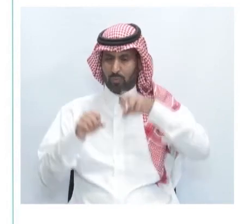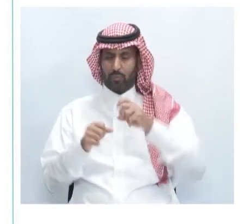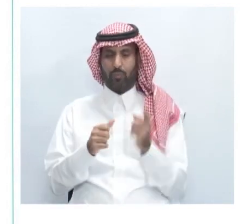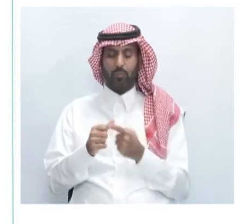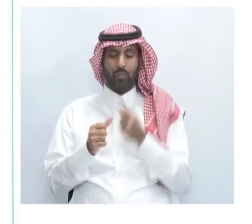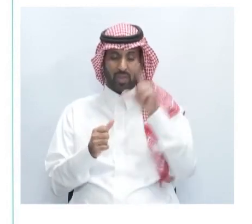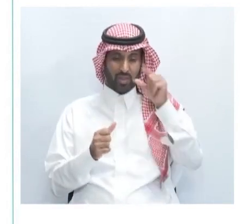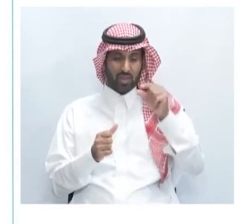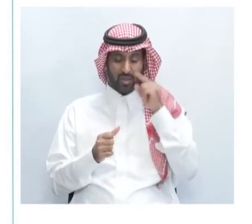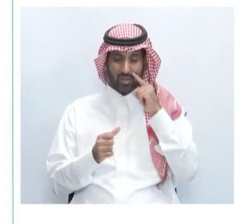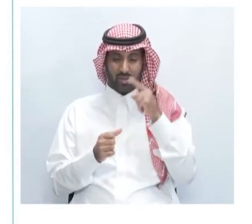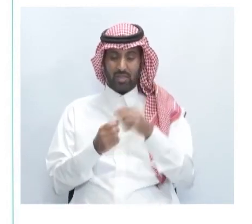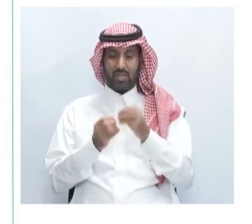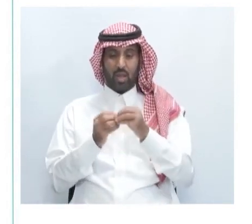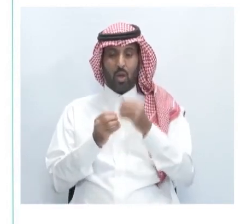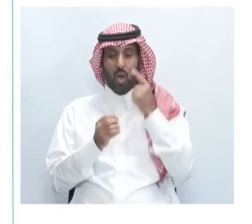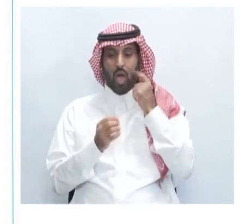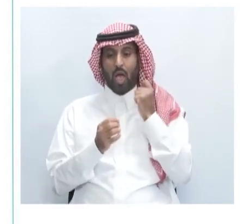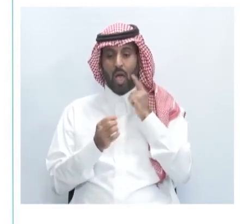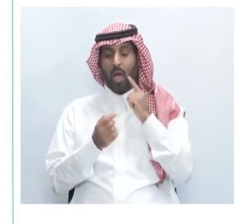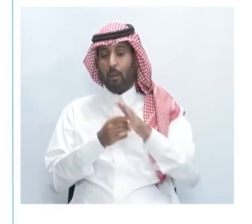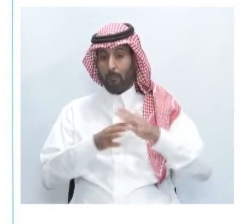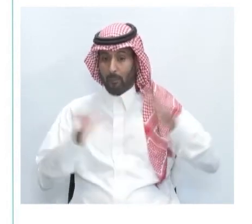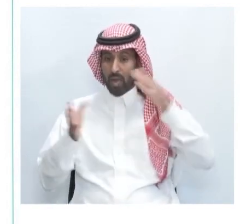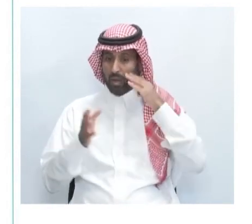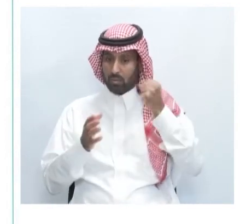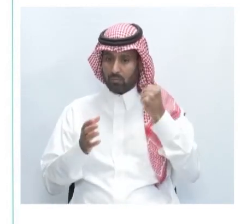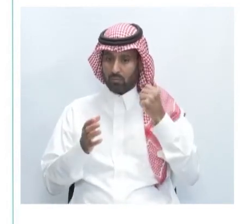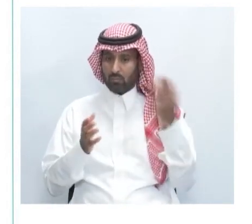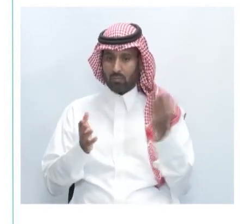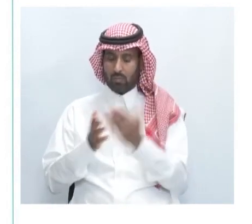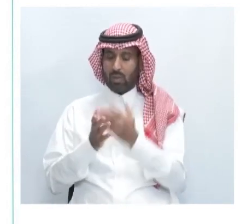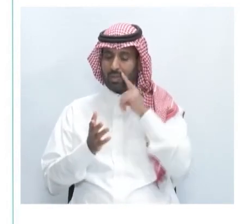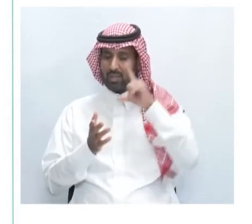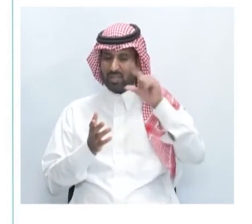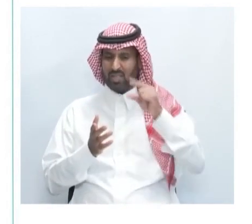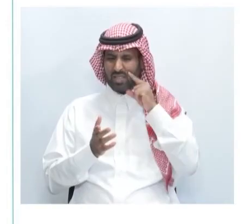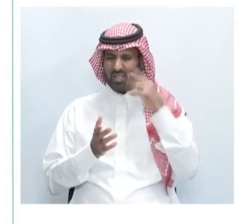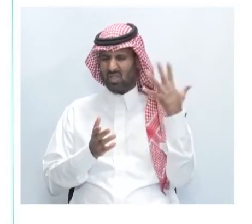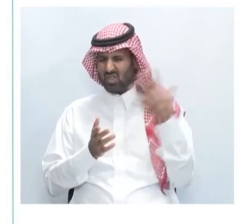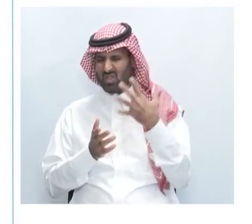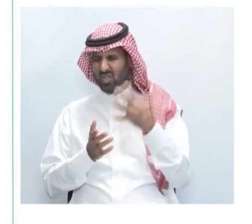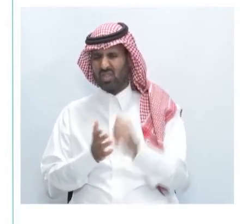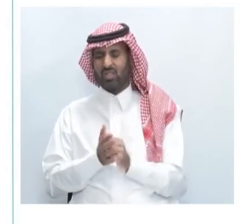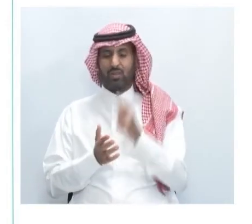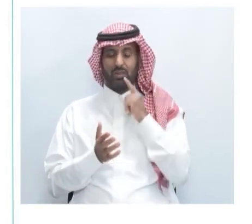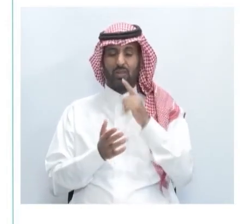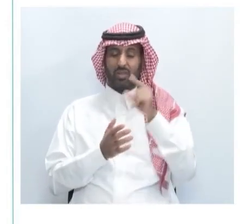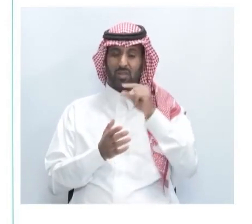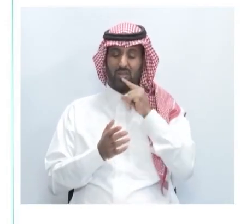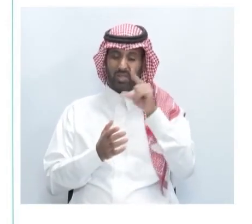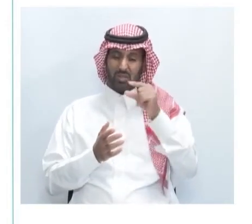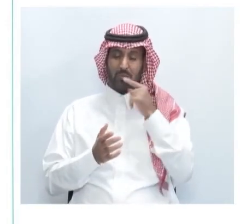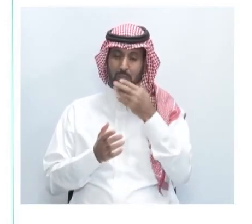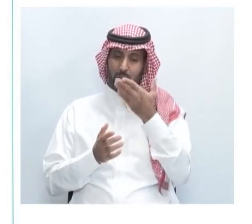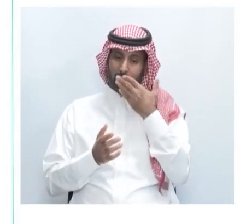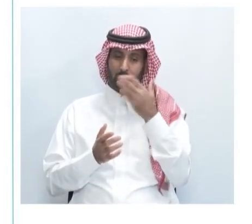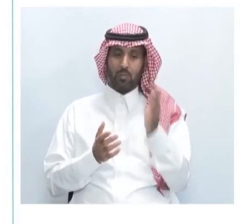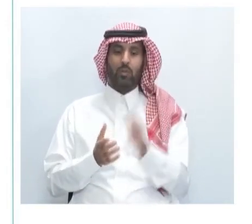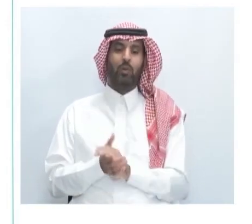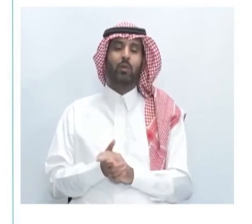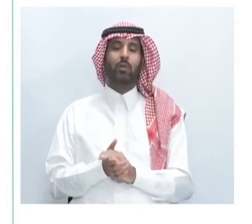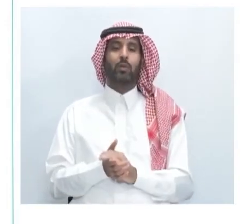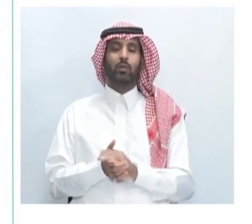it's small and gray, it's big and strong, it's small and noisy, it's small and quiet. Okay,